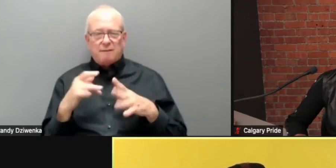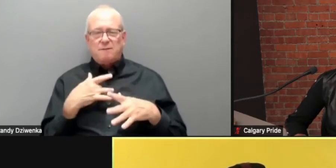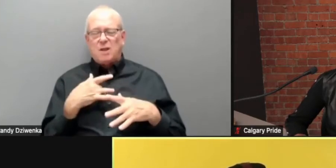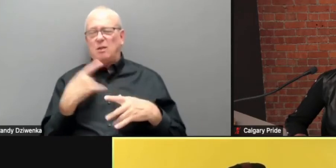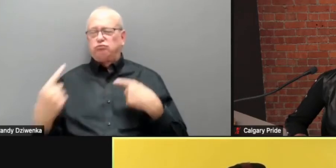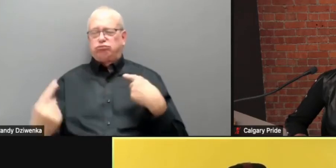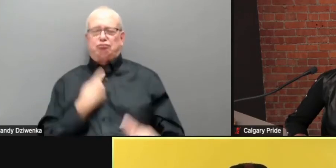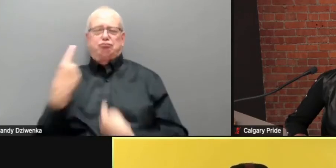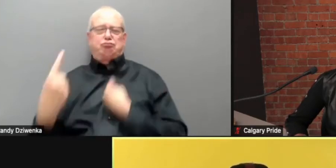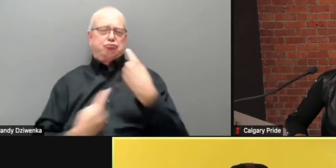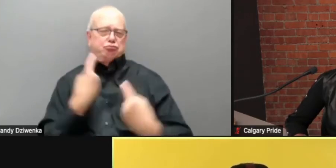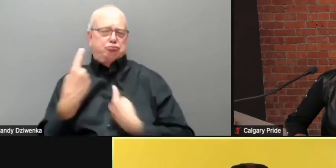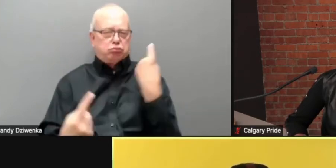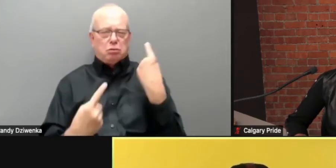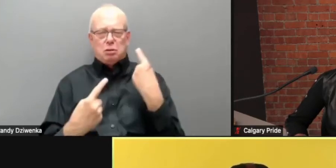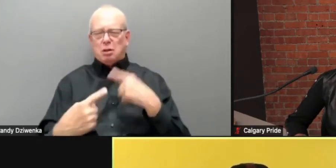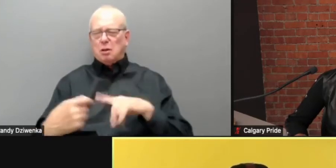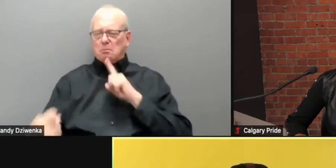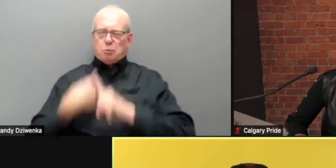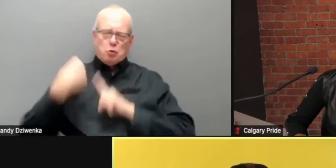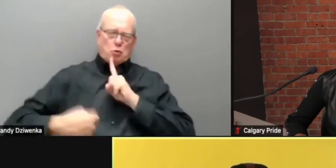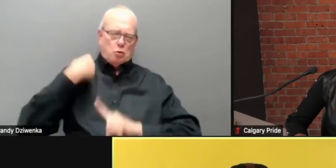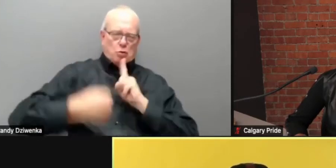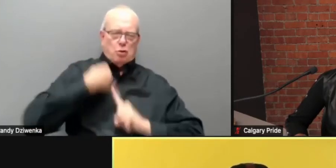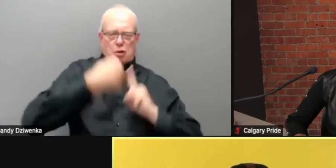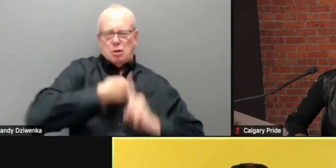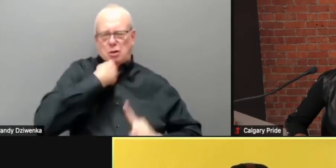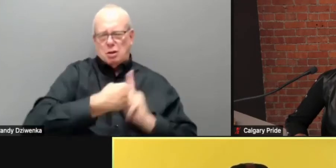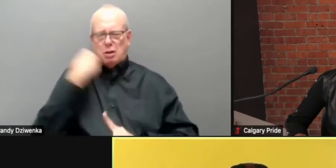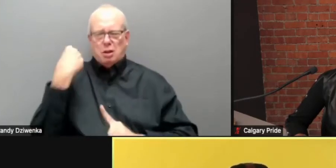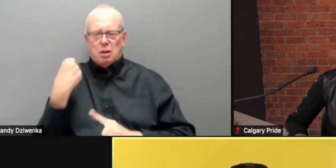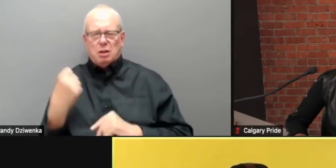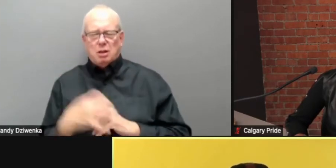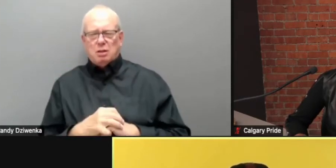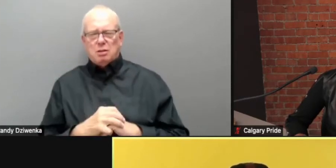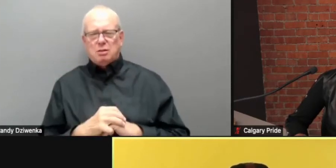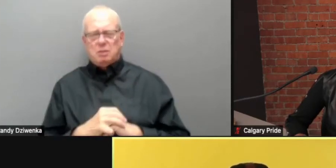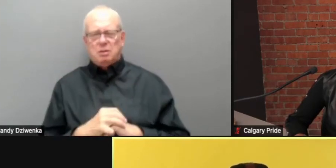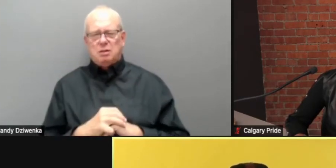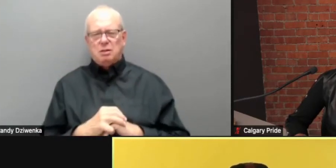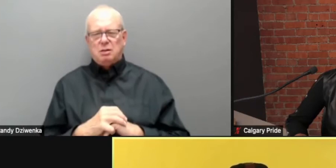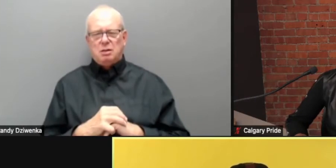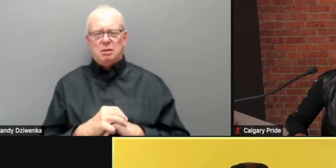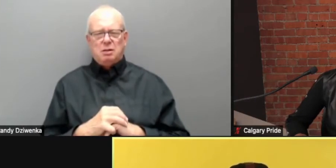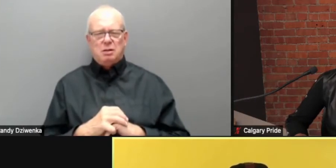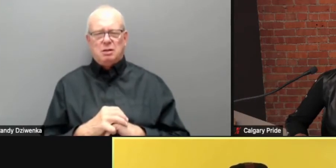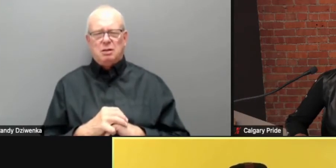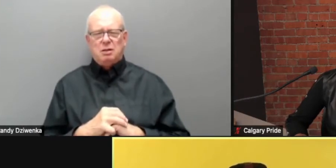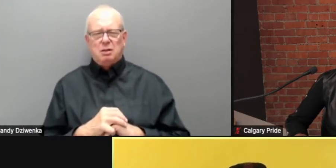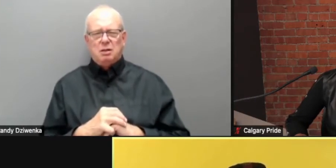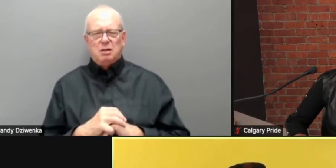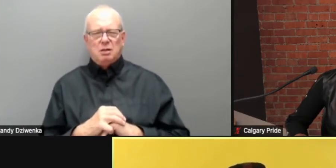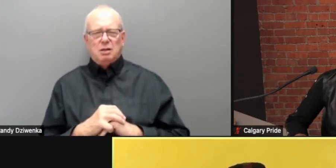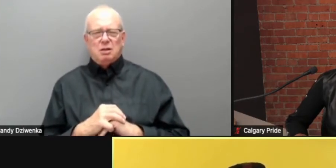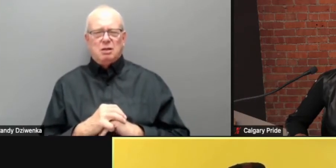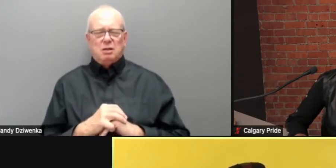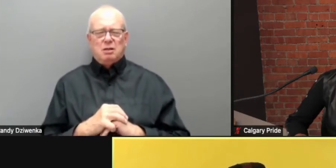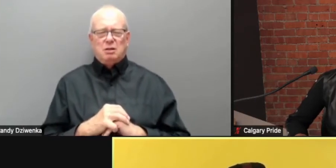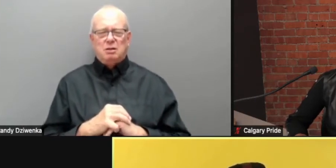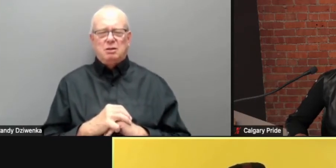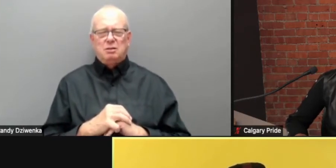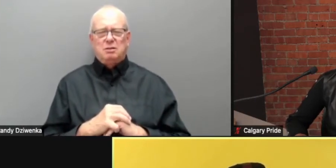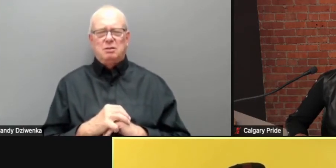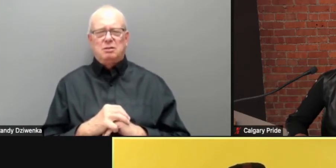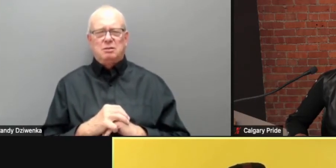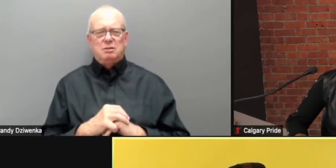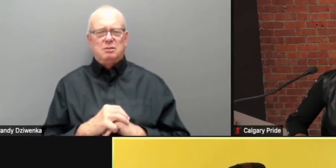at everywhere we are subject to discrimination. So the only way we could